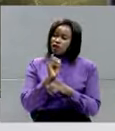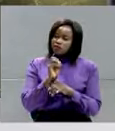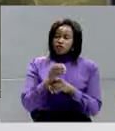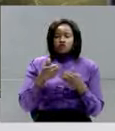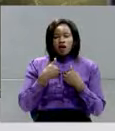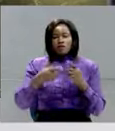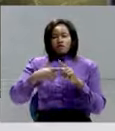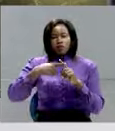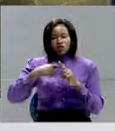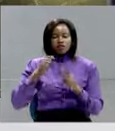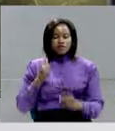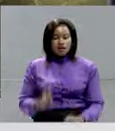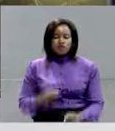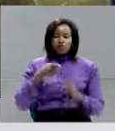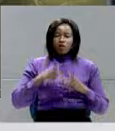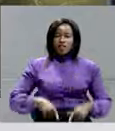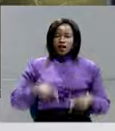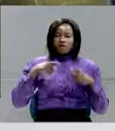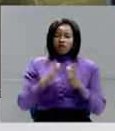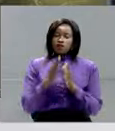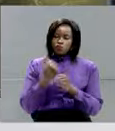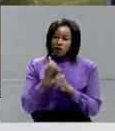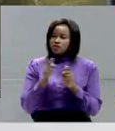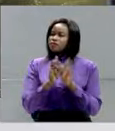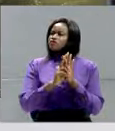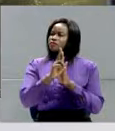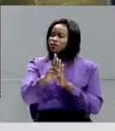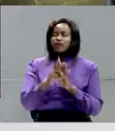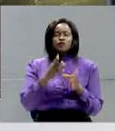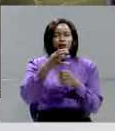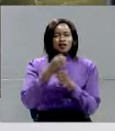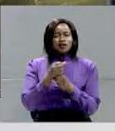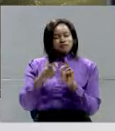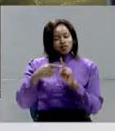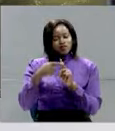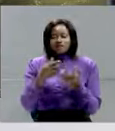attitude towards life and work and represent the corporation positively wherever they